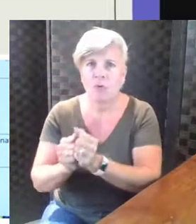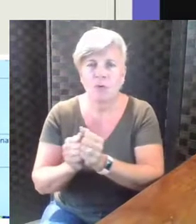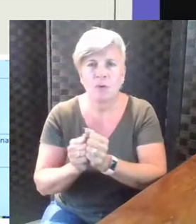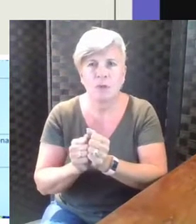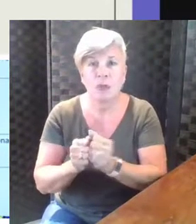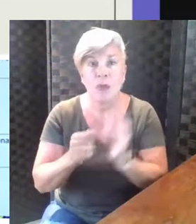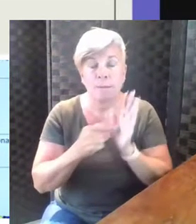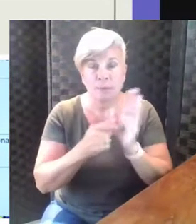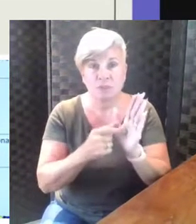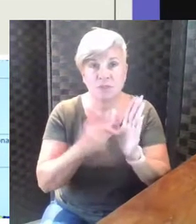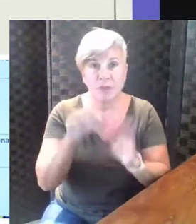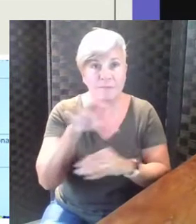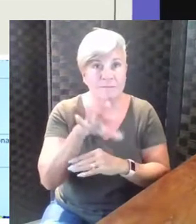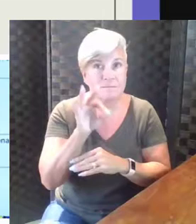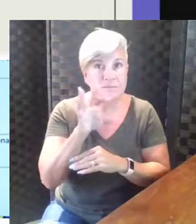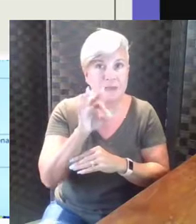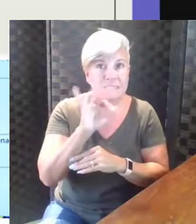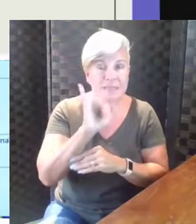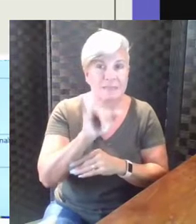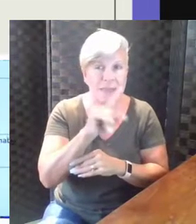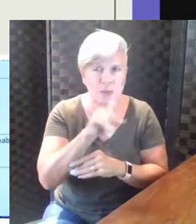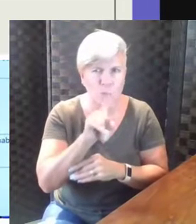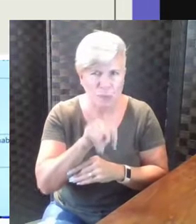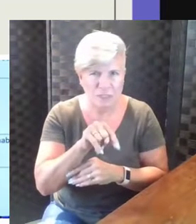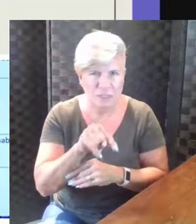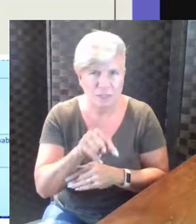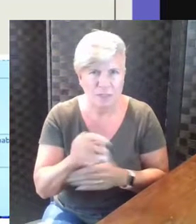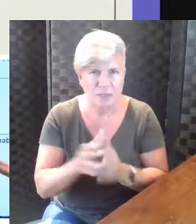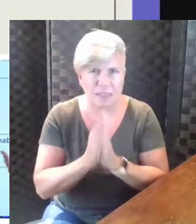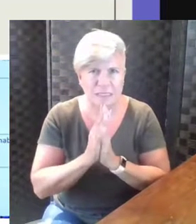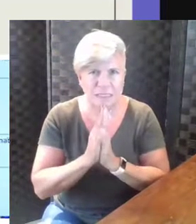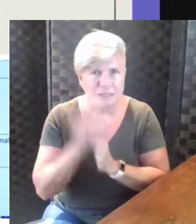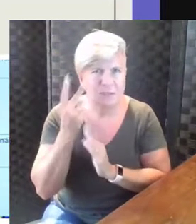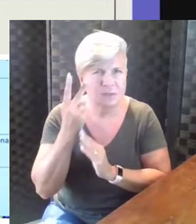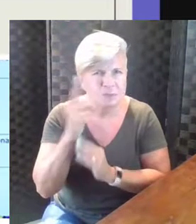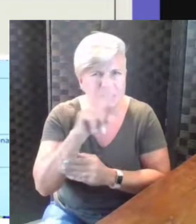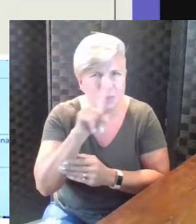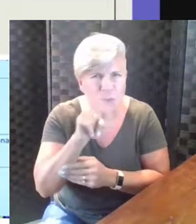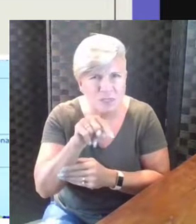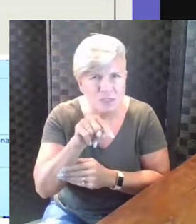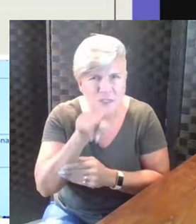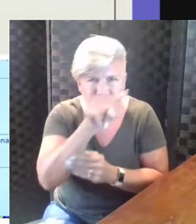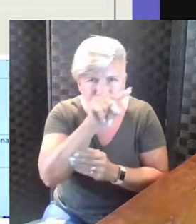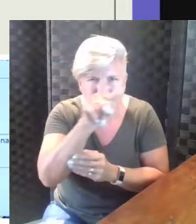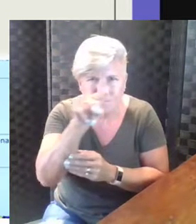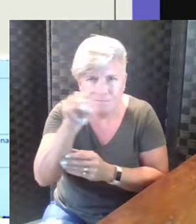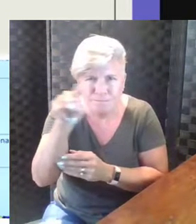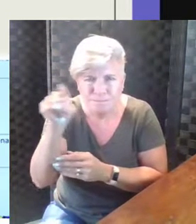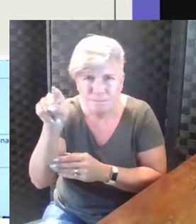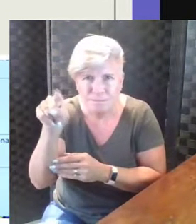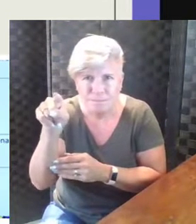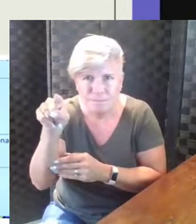So I'm going to start by finding that question that they're asking us. Do you see where the question is in that